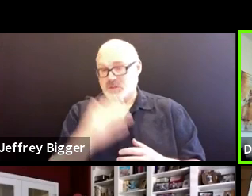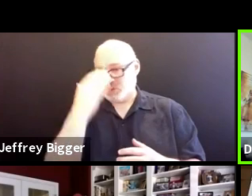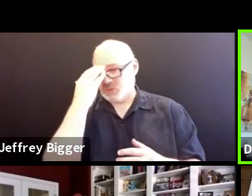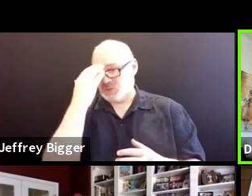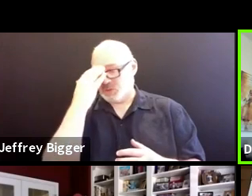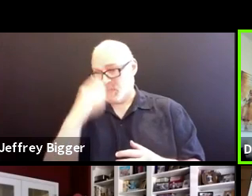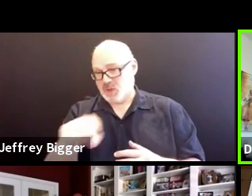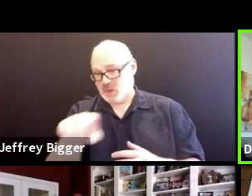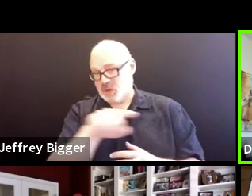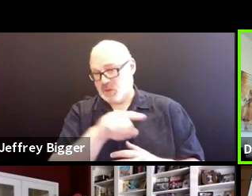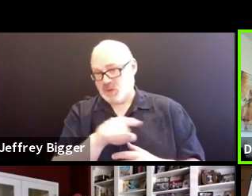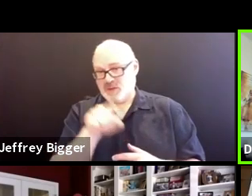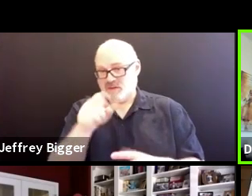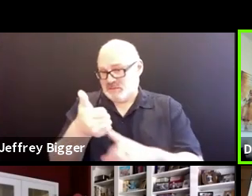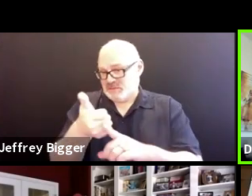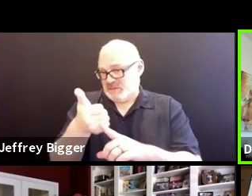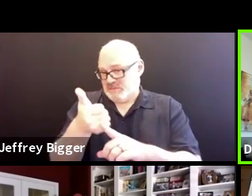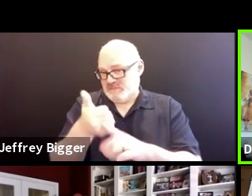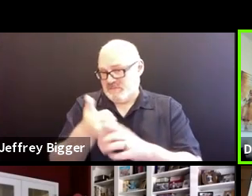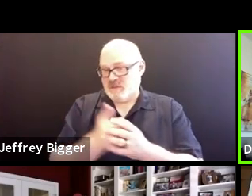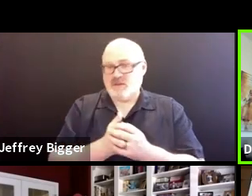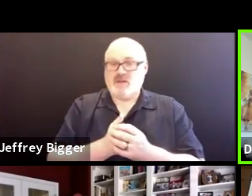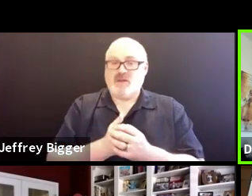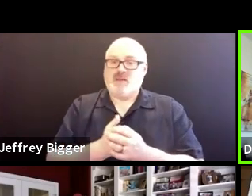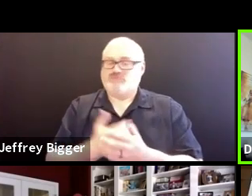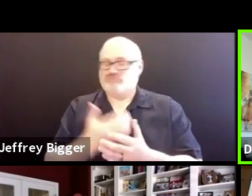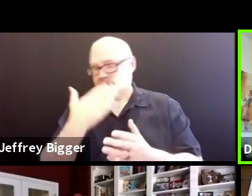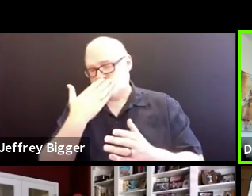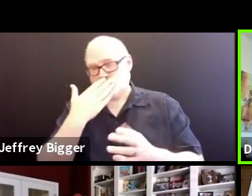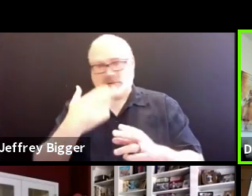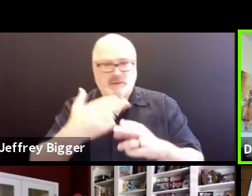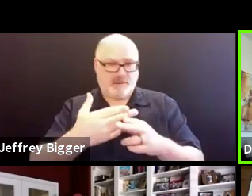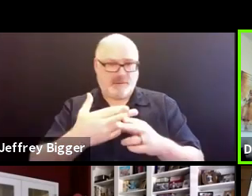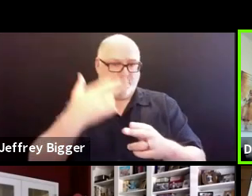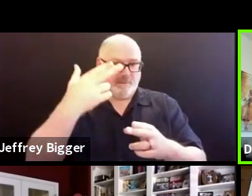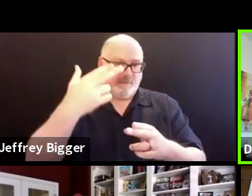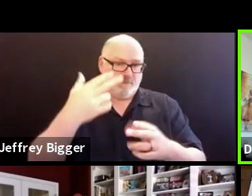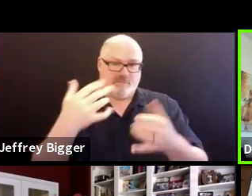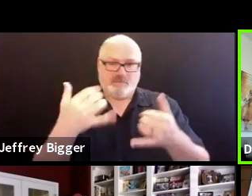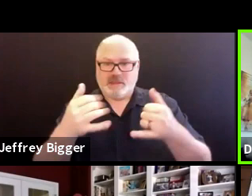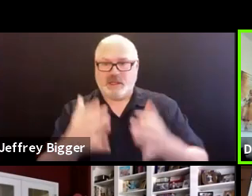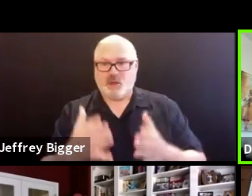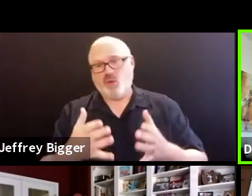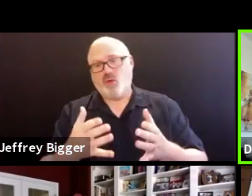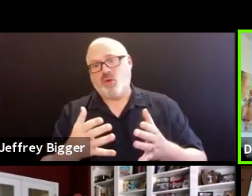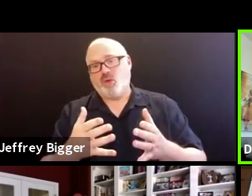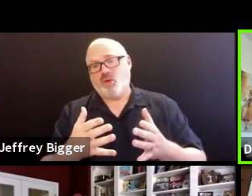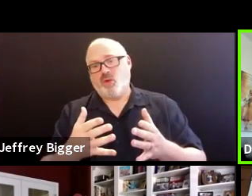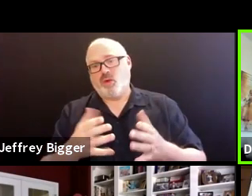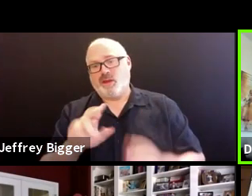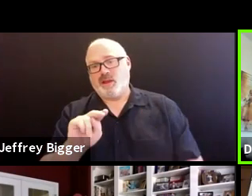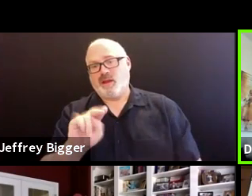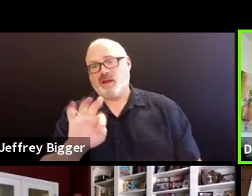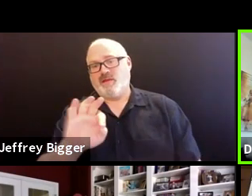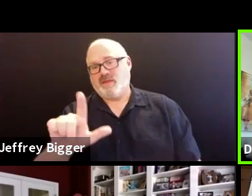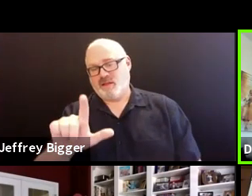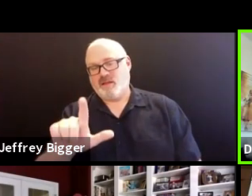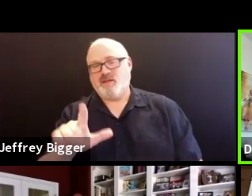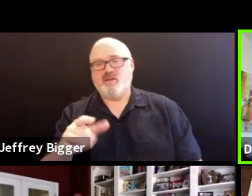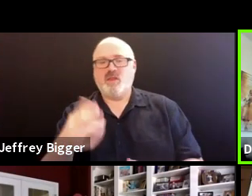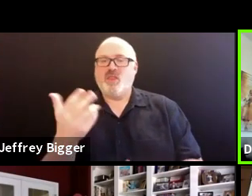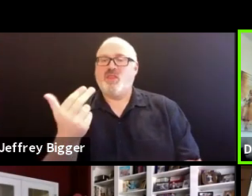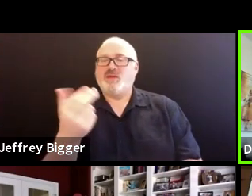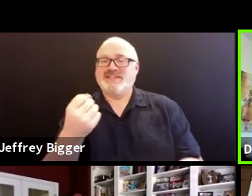know, he is a well-known player in the NFL. He played for